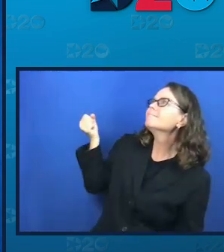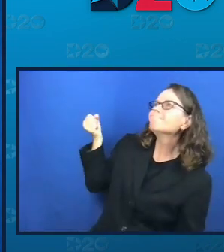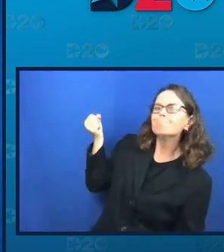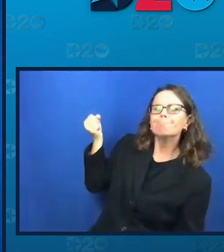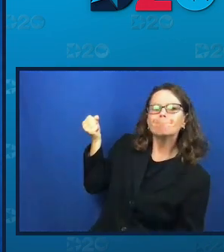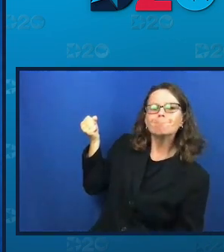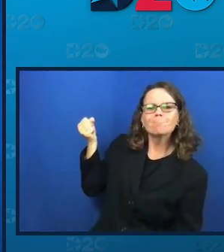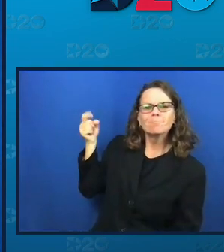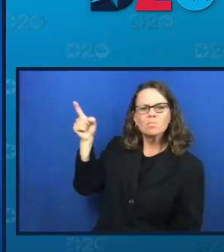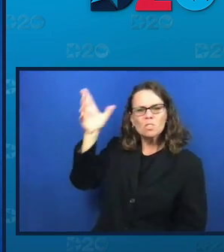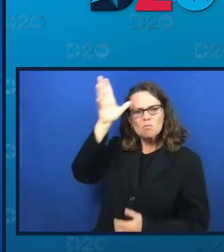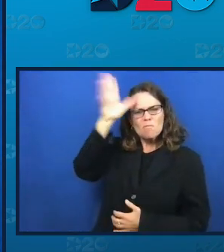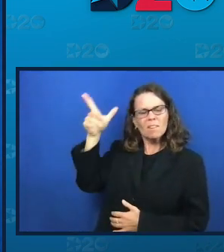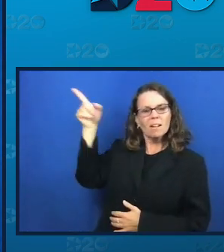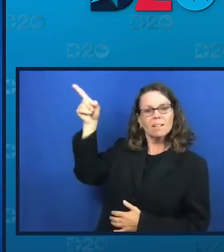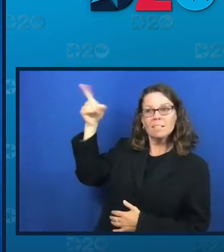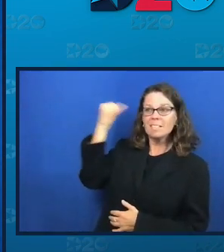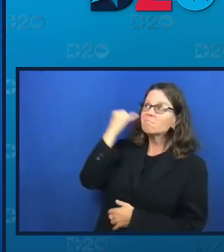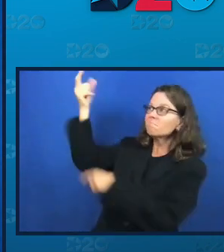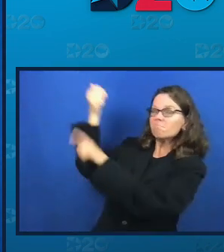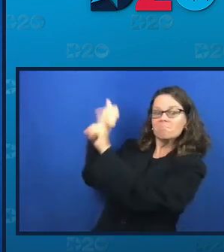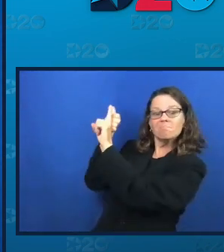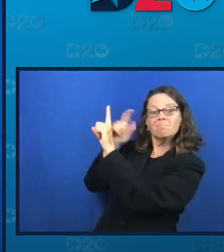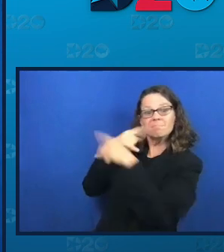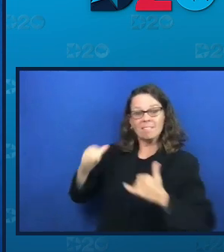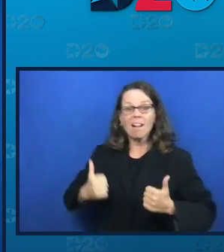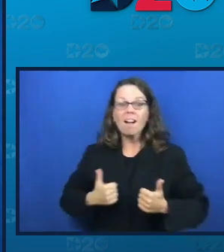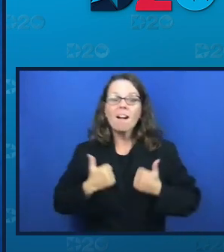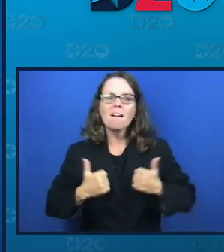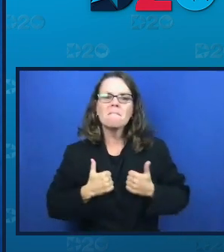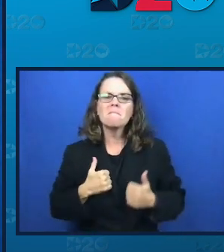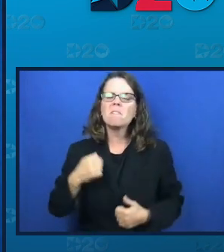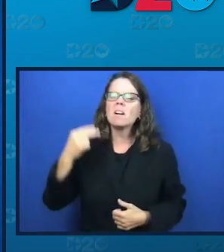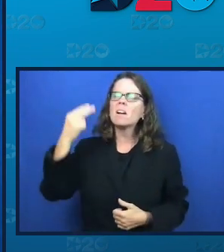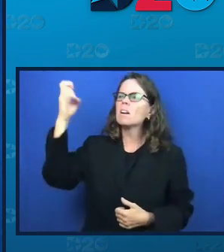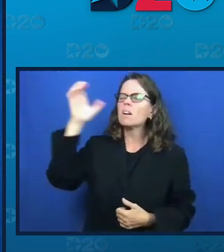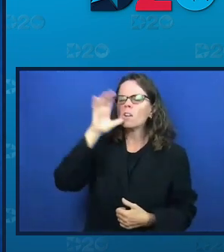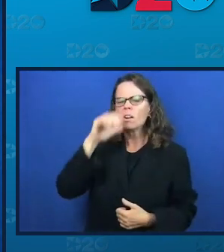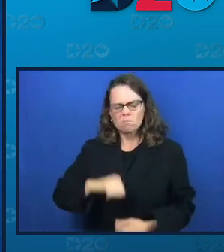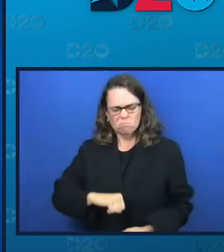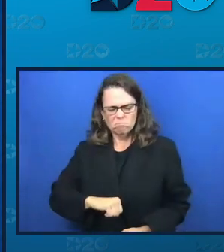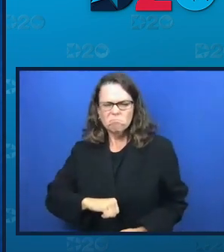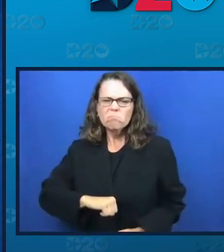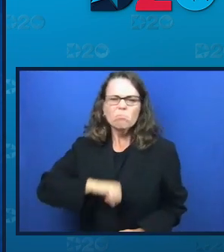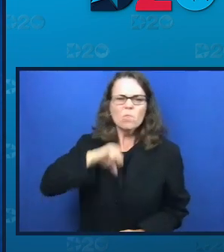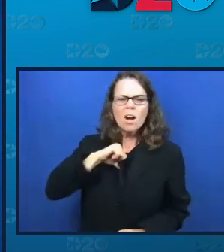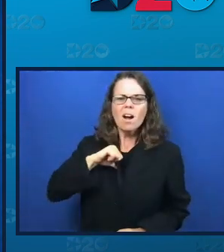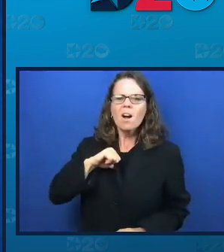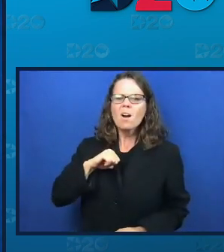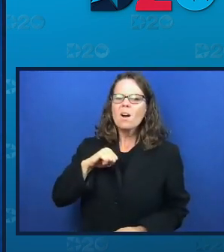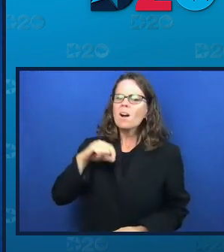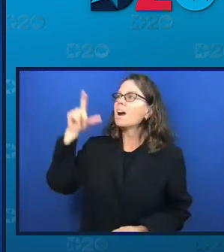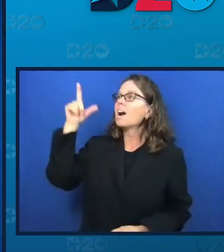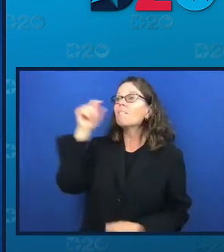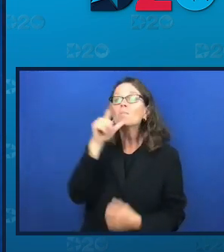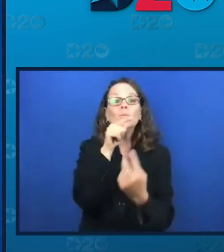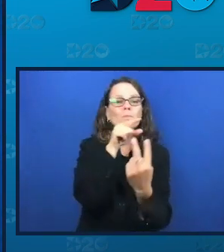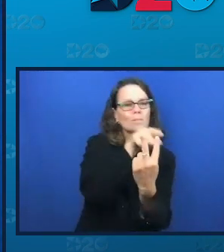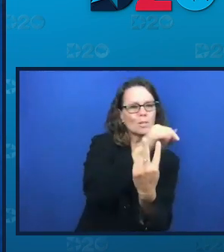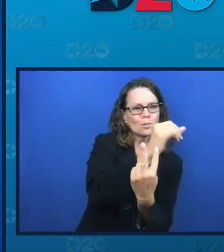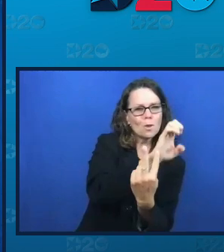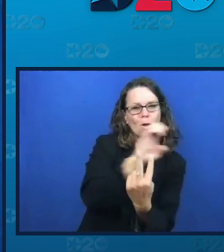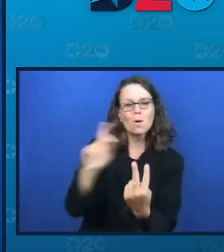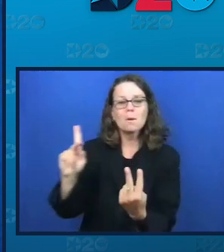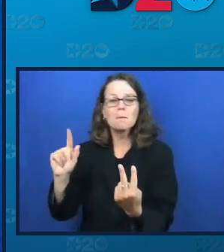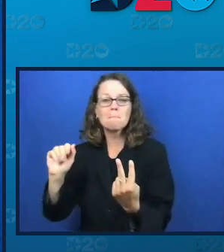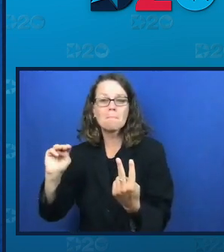and Kamala, he would be so proud of you. And he'd tell us, take another by